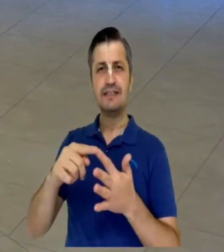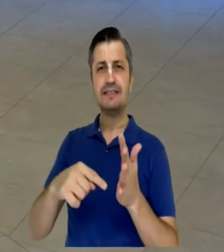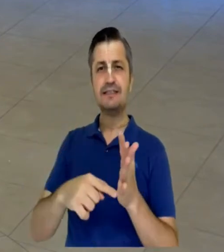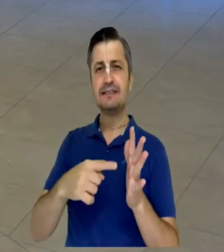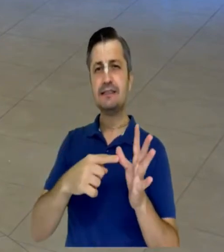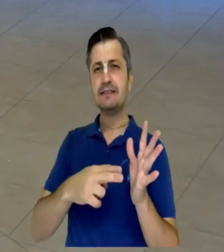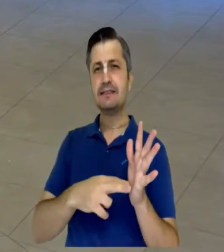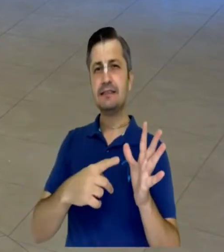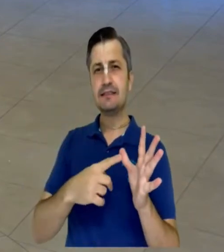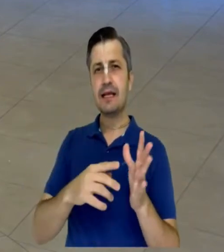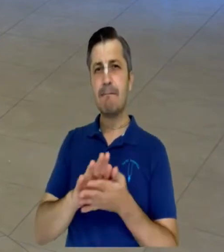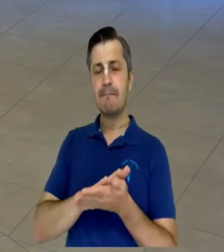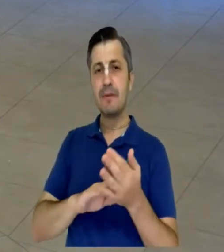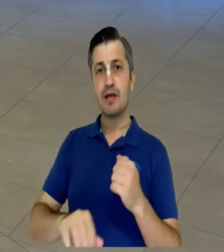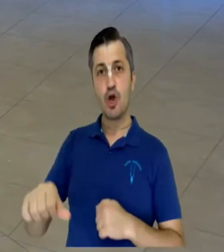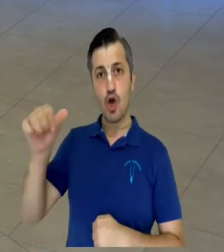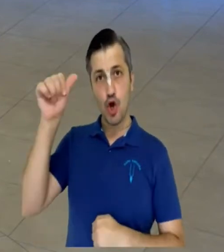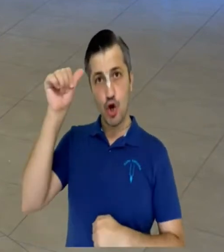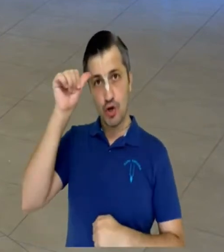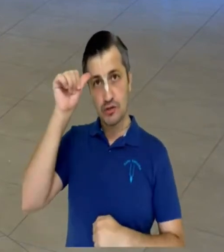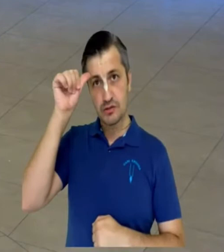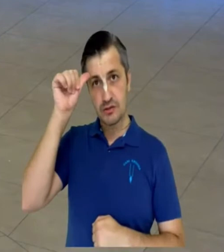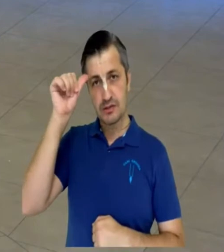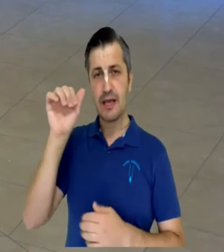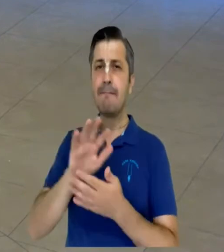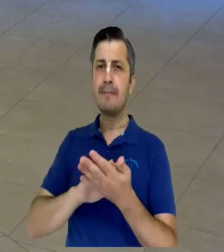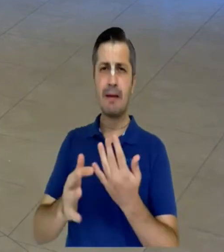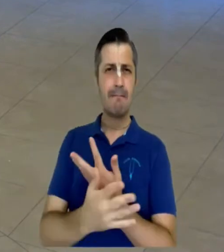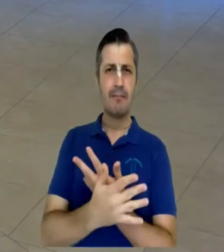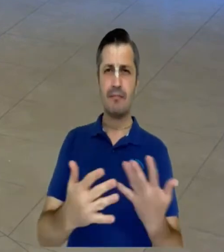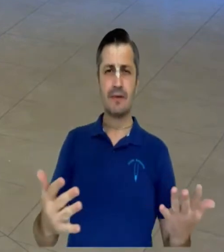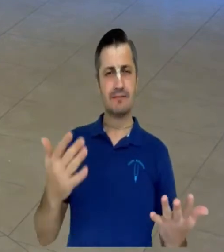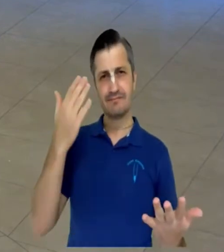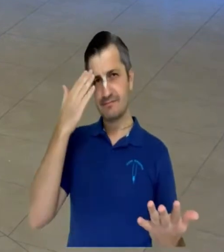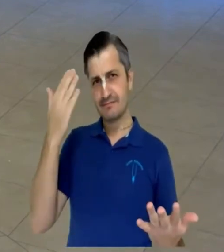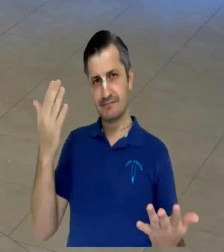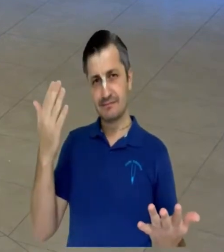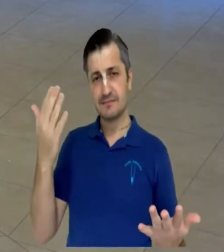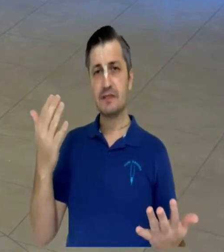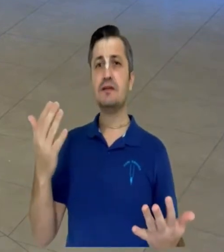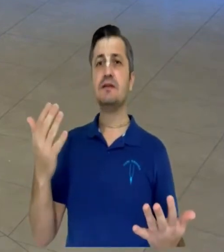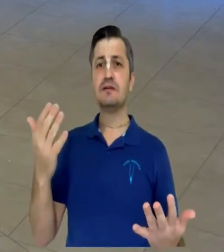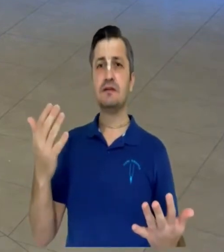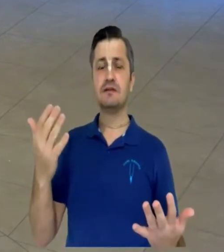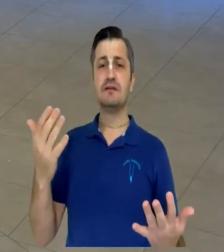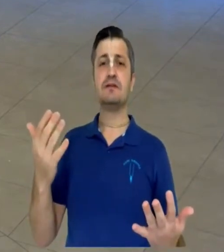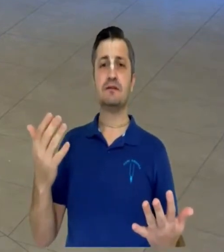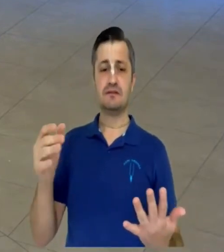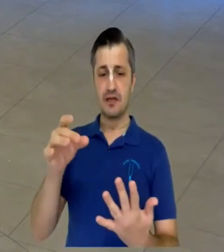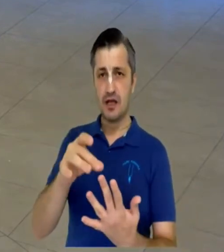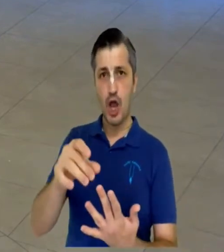of many conscious souls. Nitya, eternal, out of many nityas, nityanam.